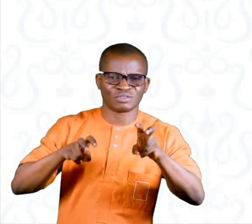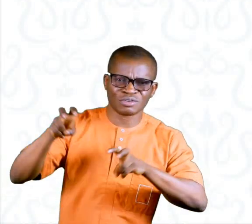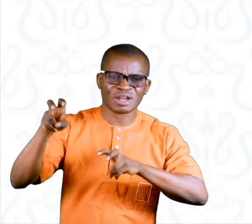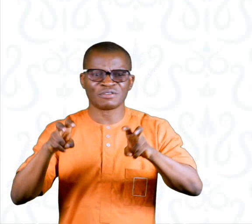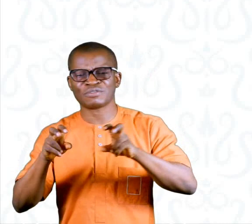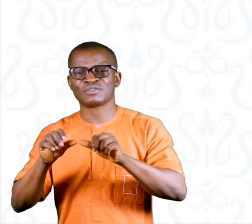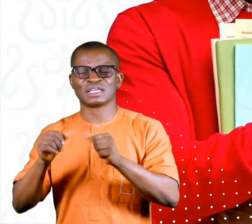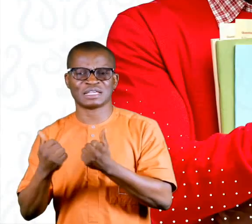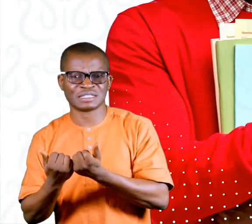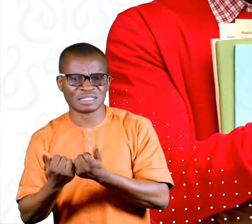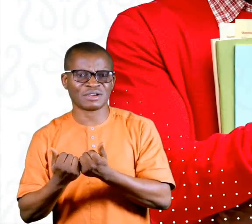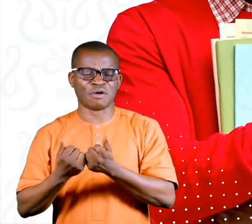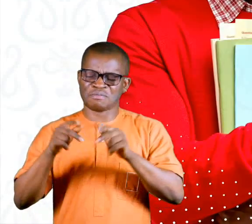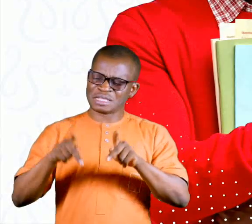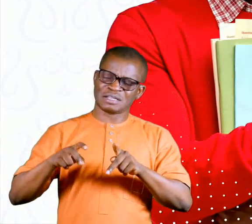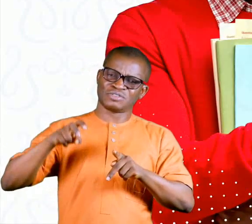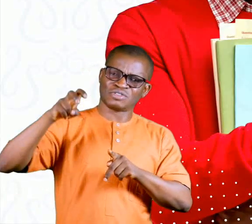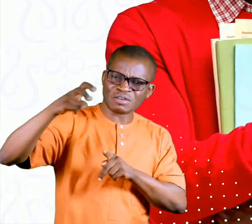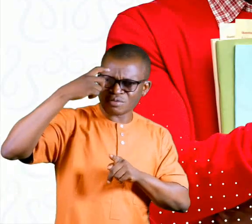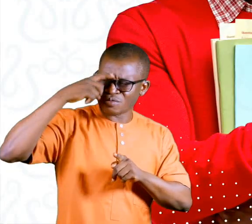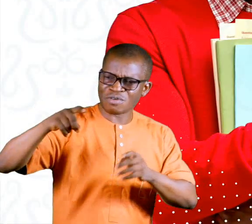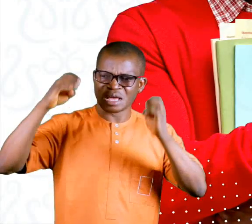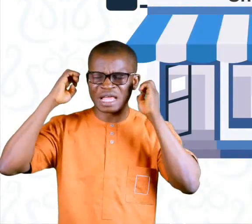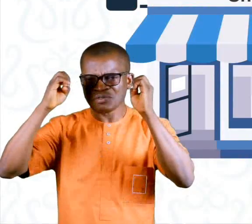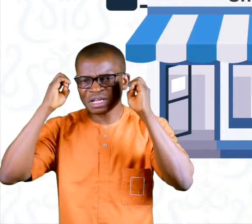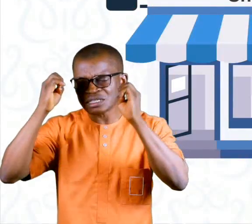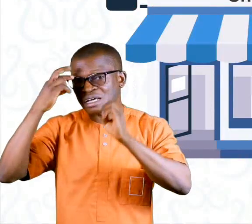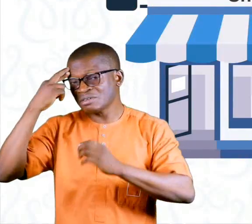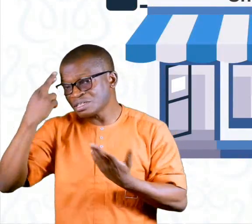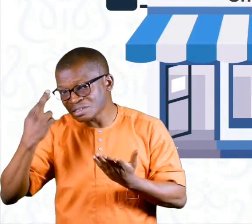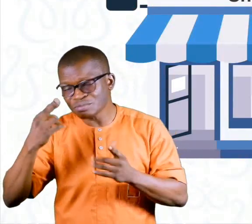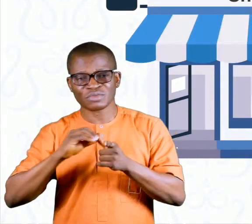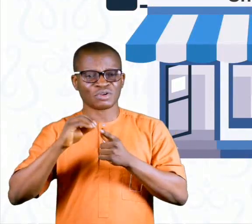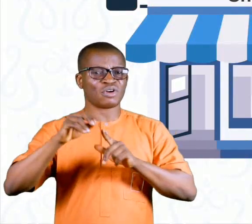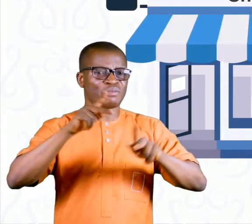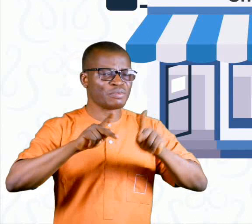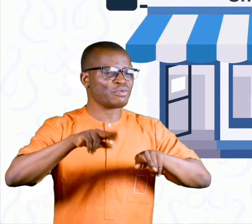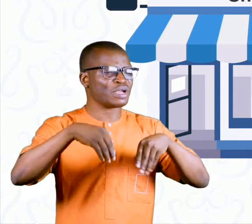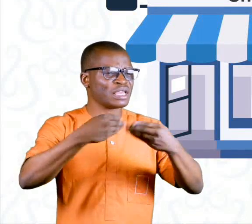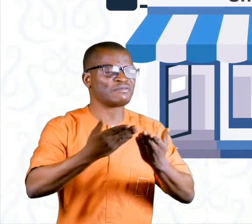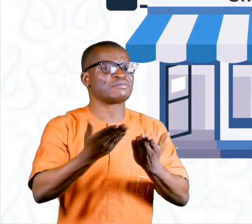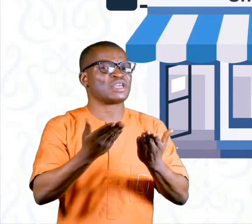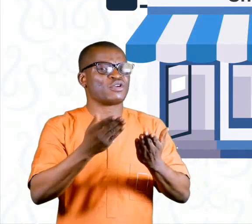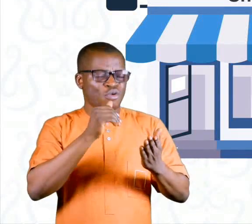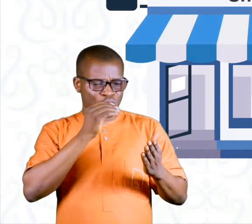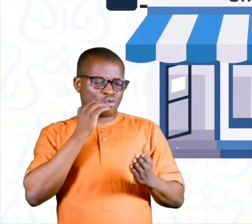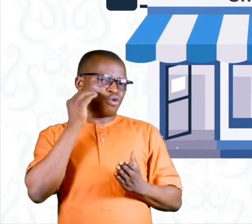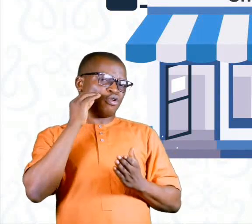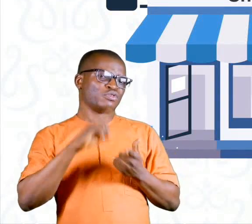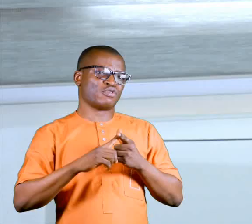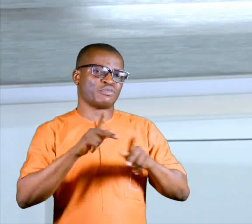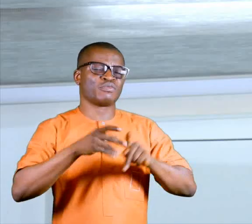tour operators, persons going for educational excursions, people offering shelter services to victims